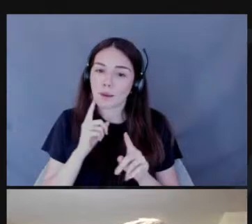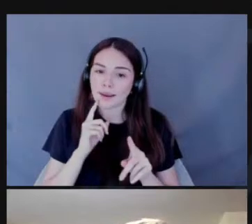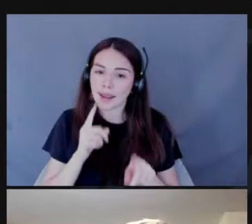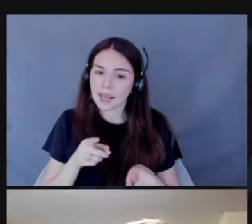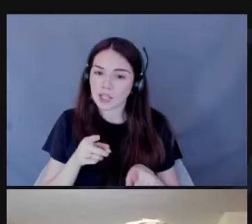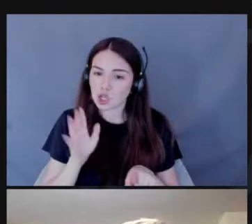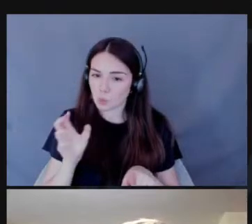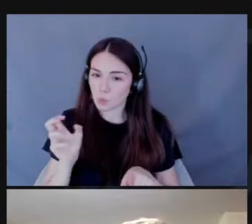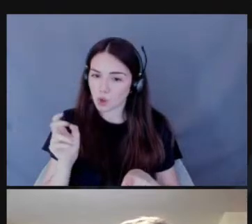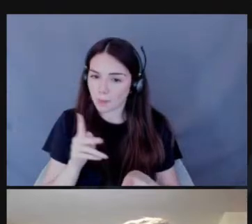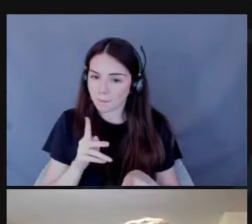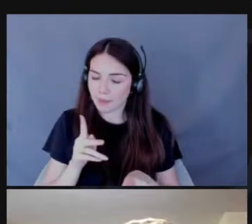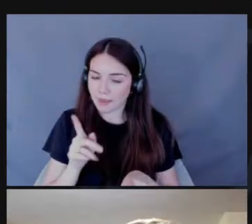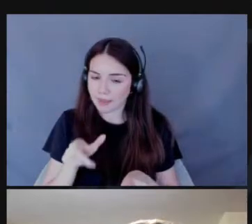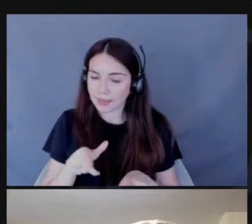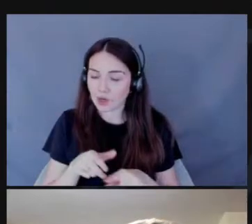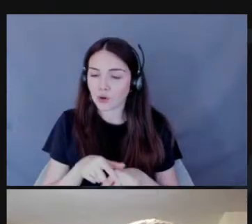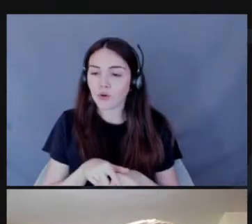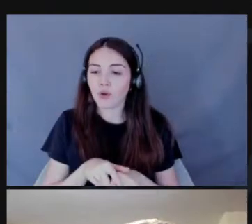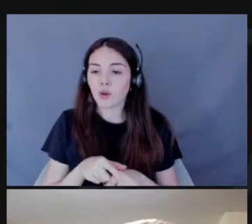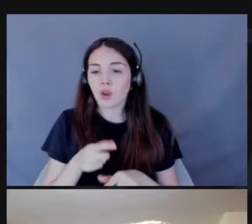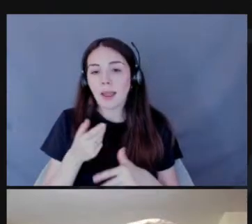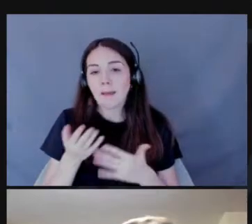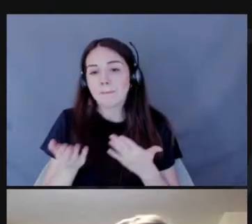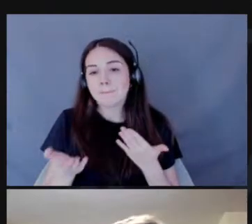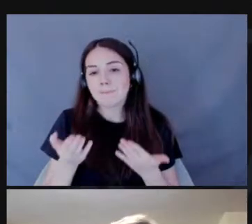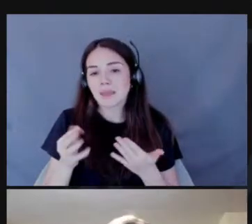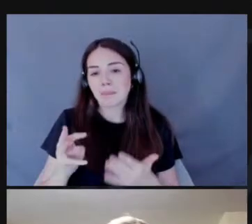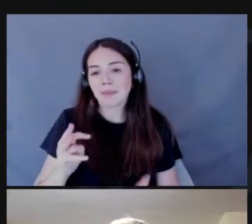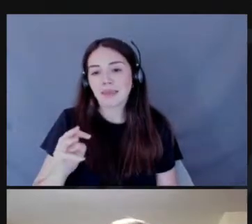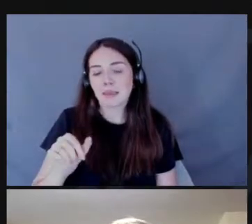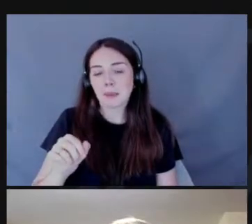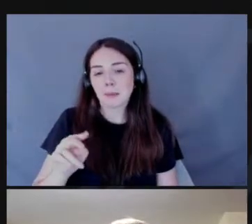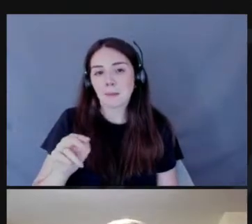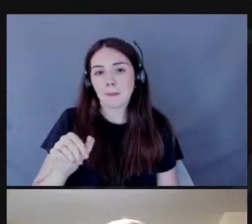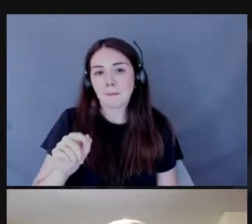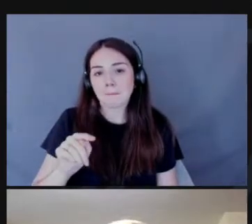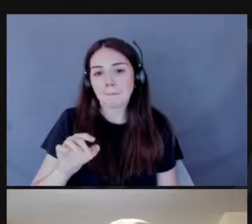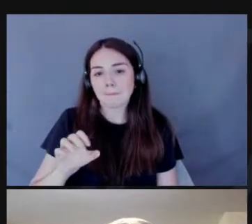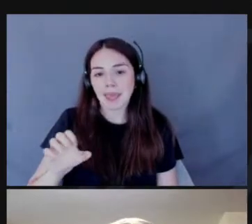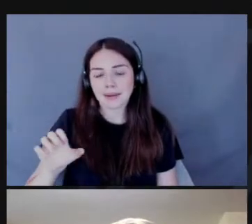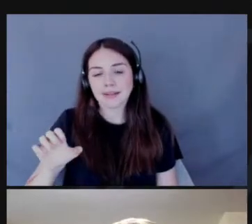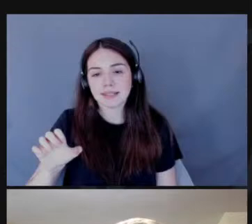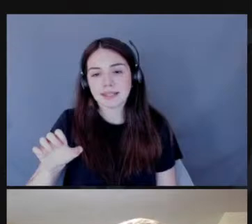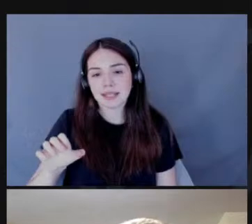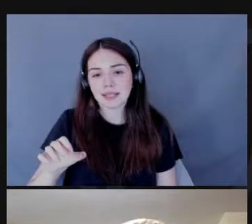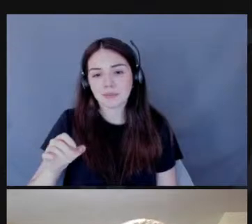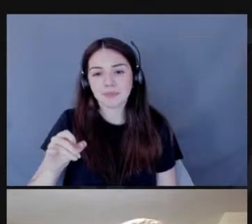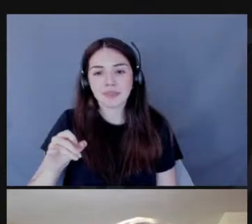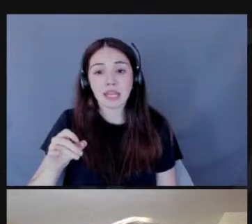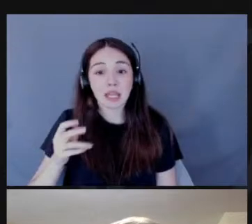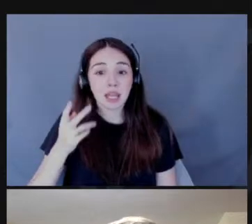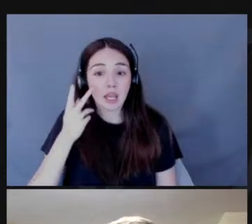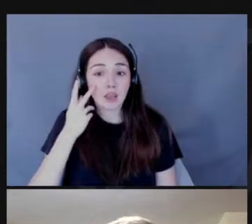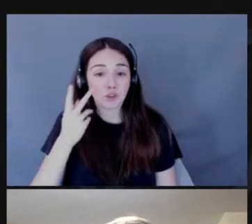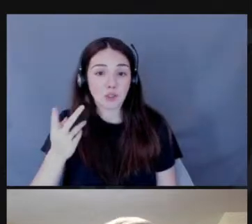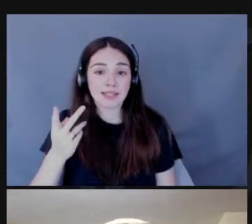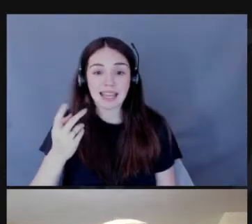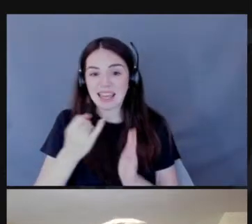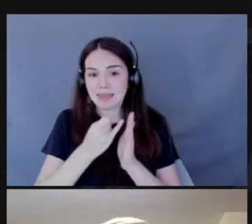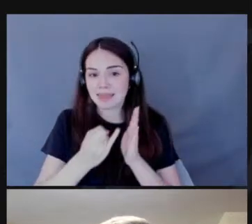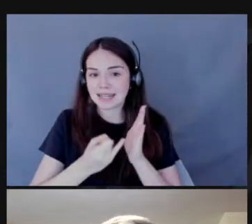this, is probably a manatee. And if you look here at the Guthrie sketch, which you can see in front of you